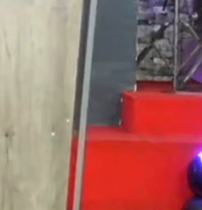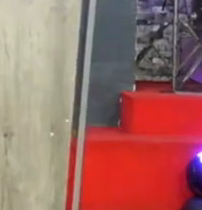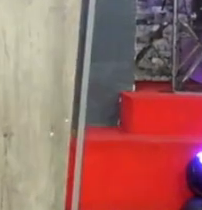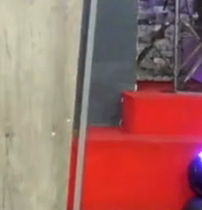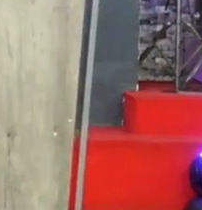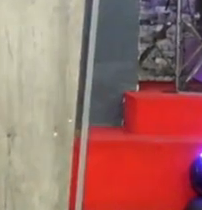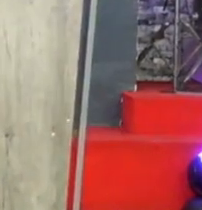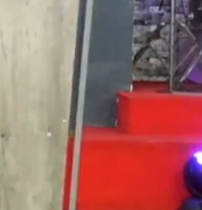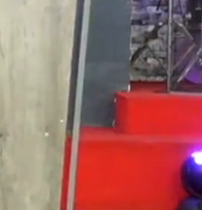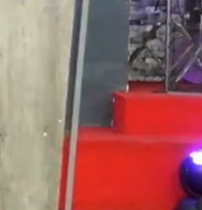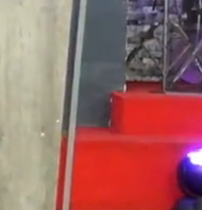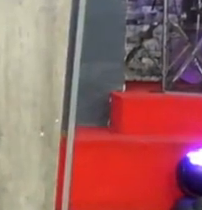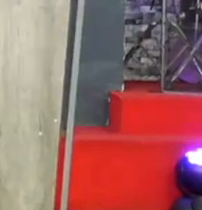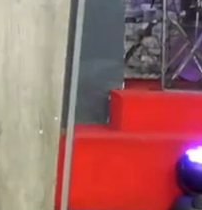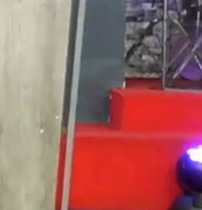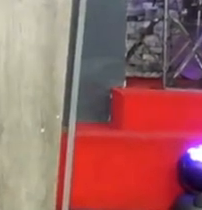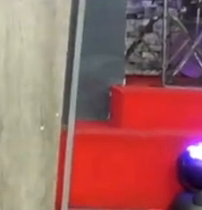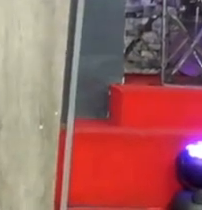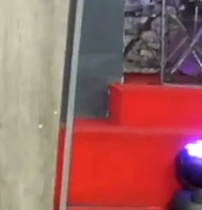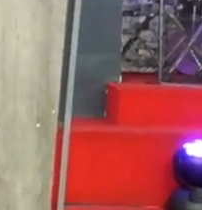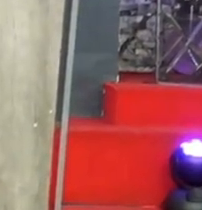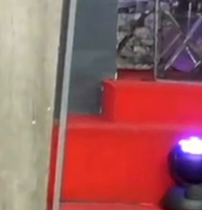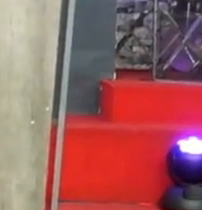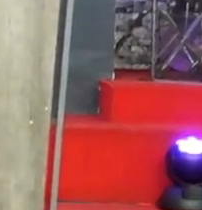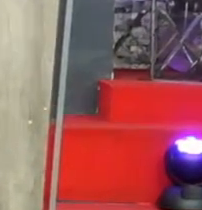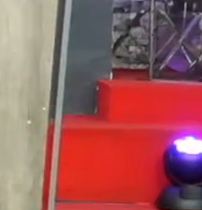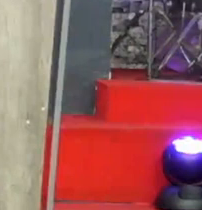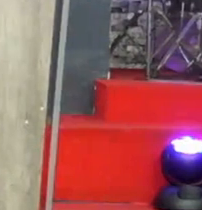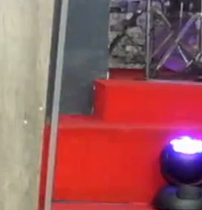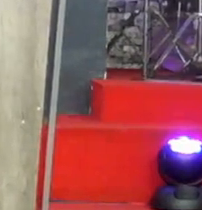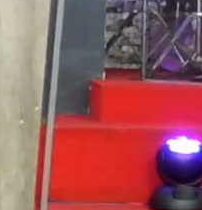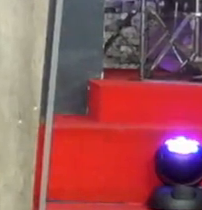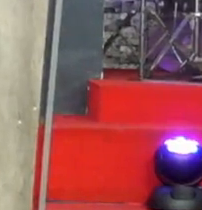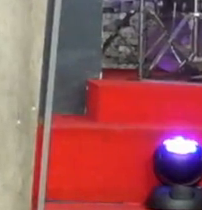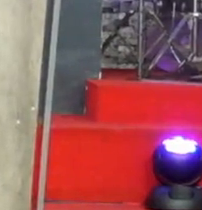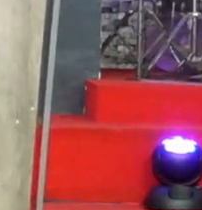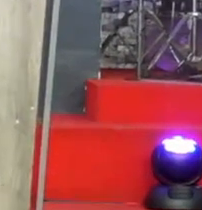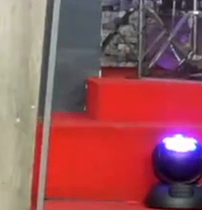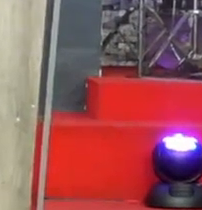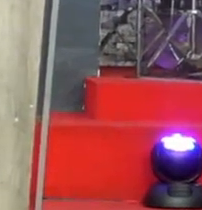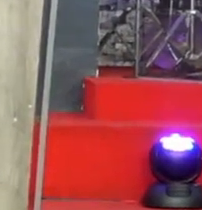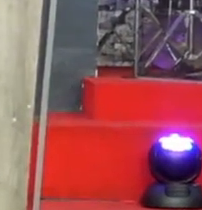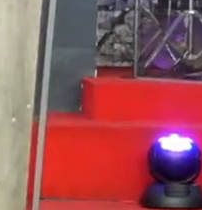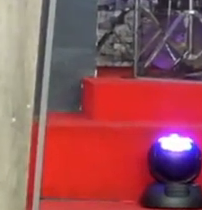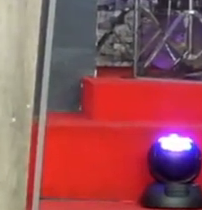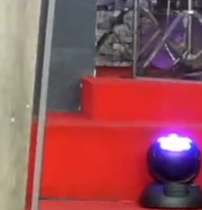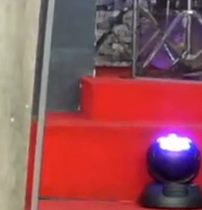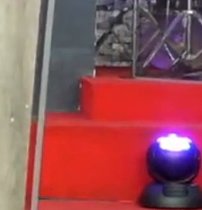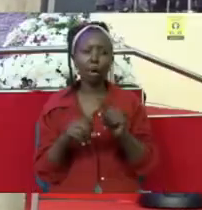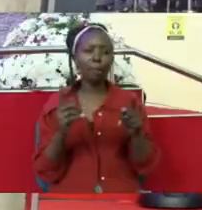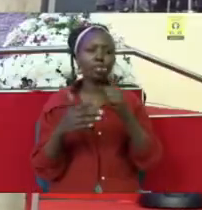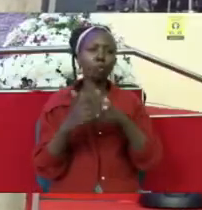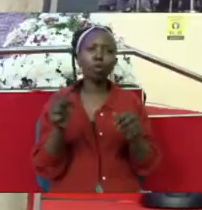774 manuscript. Akapeleka nakala hizo. The thing is, what caused him to write again and